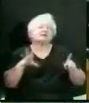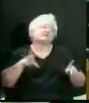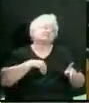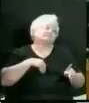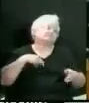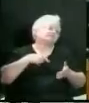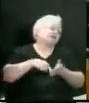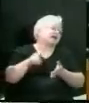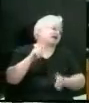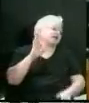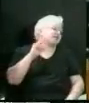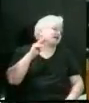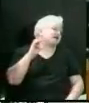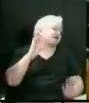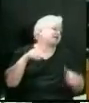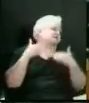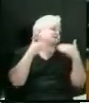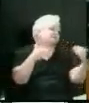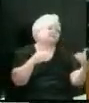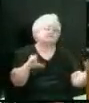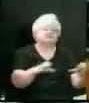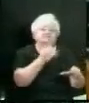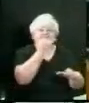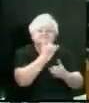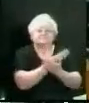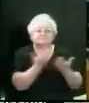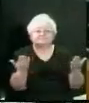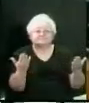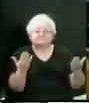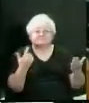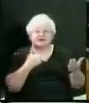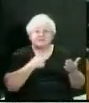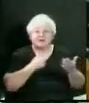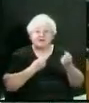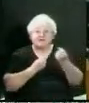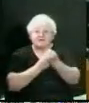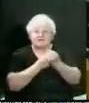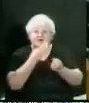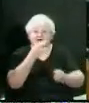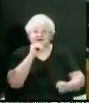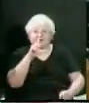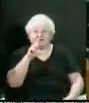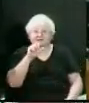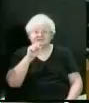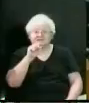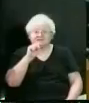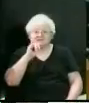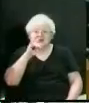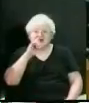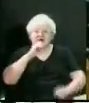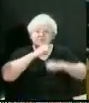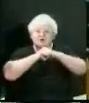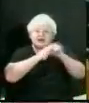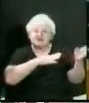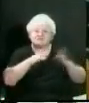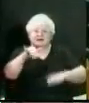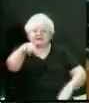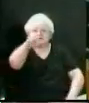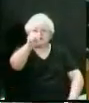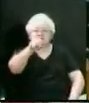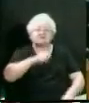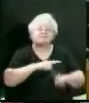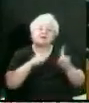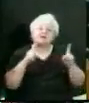do the things that you need to do to stop this. Am I for a hillside and ridgetop protection plan? Absolutely. But